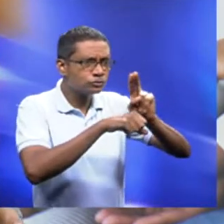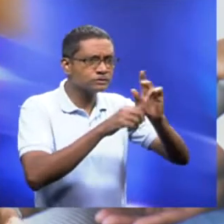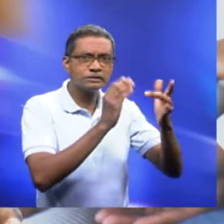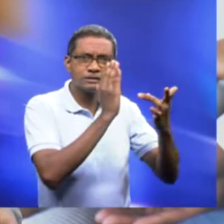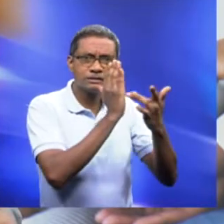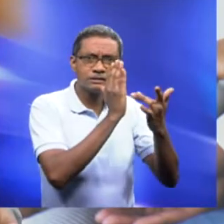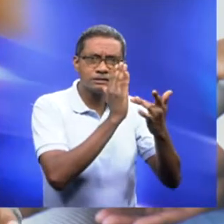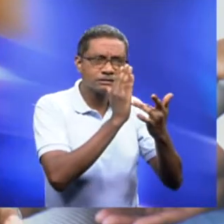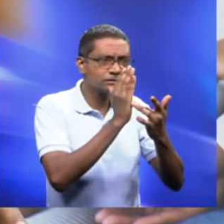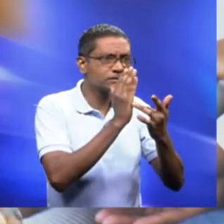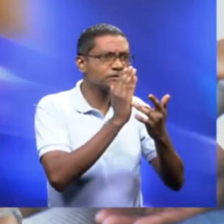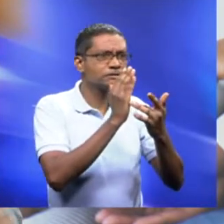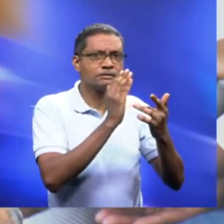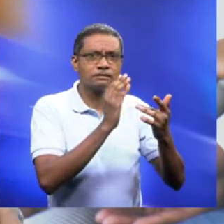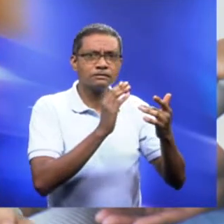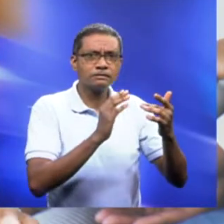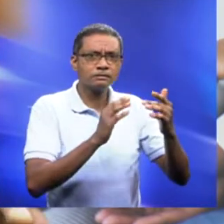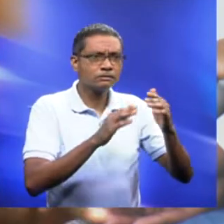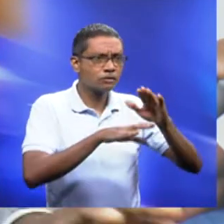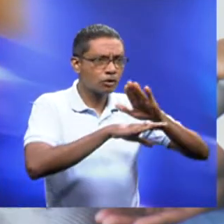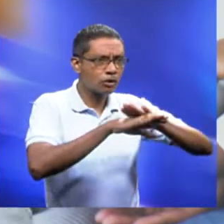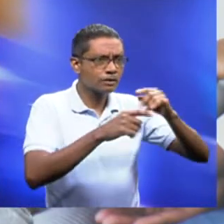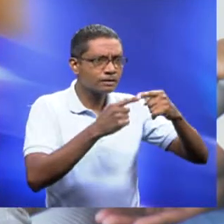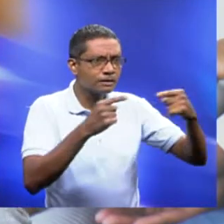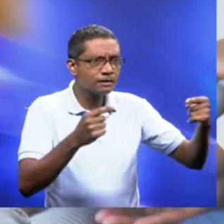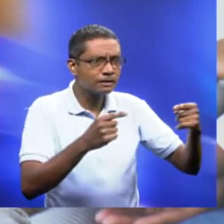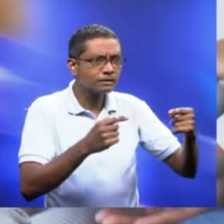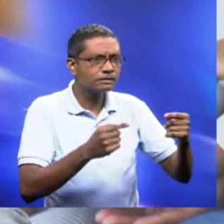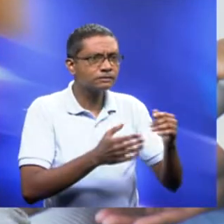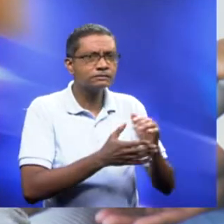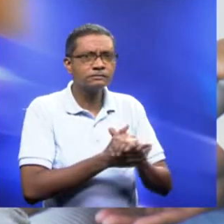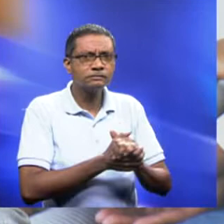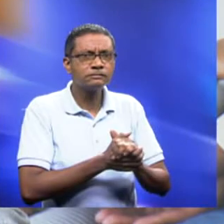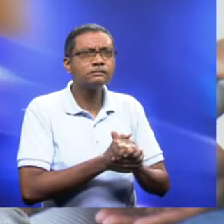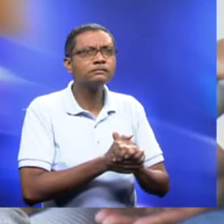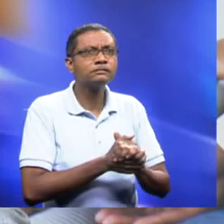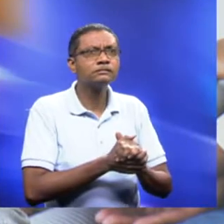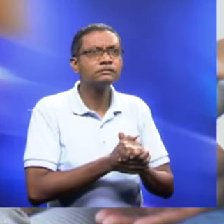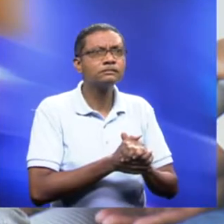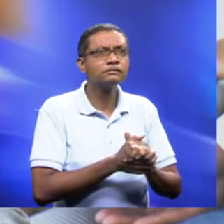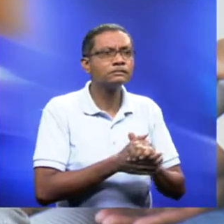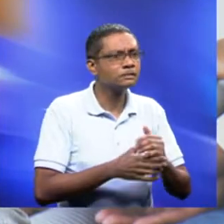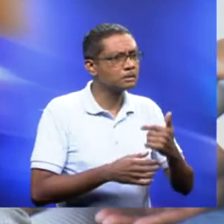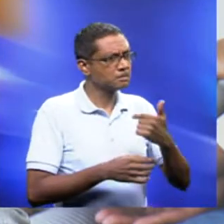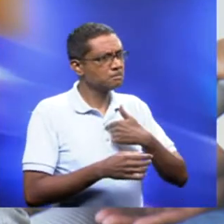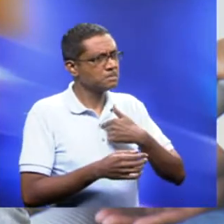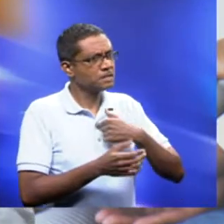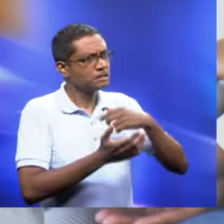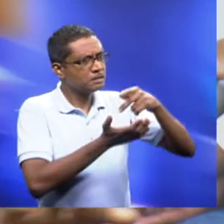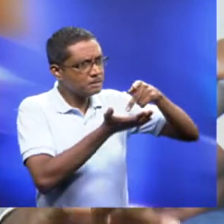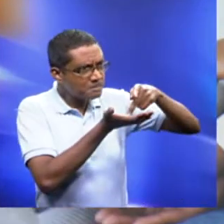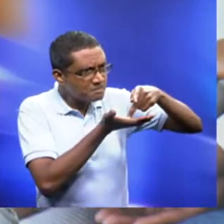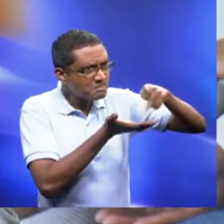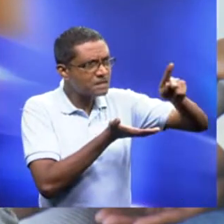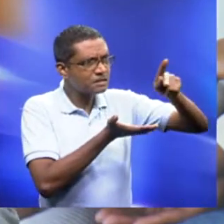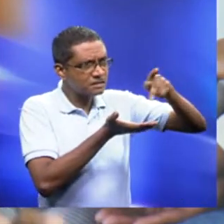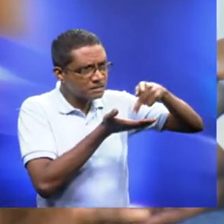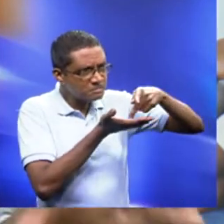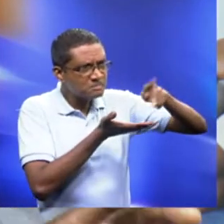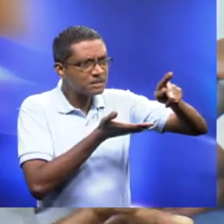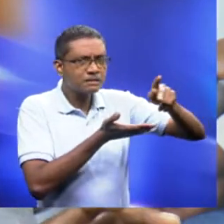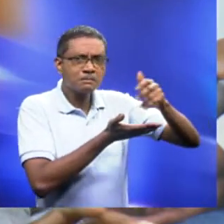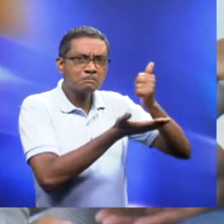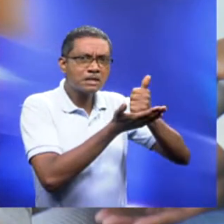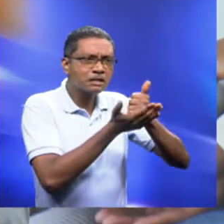okay, how much purchases am I doing from Amazon? Or how much payments have I made to this bank or this institution?